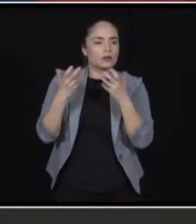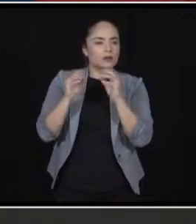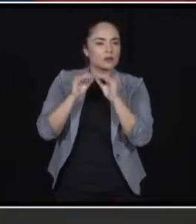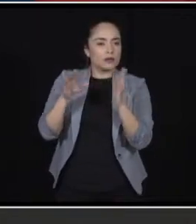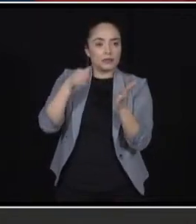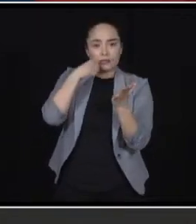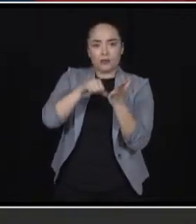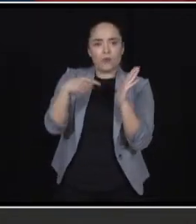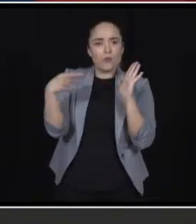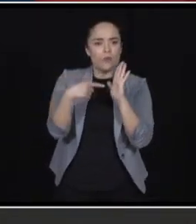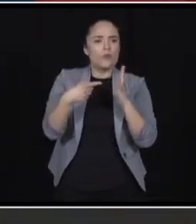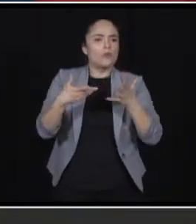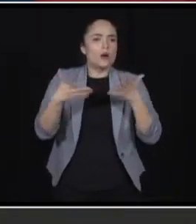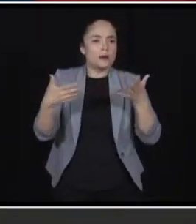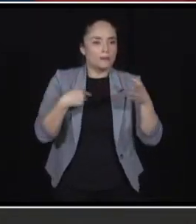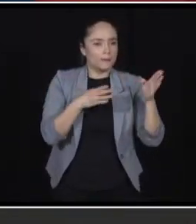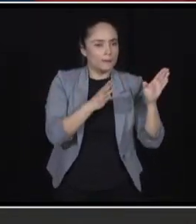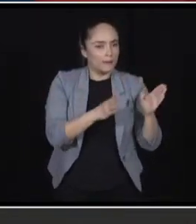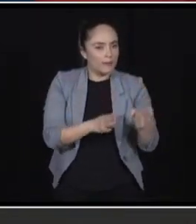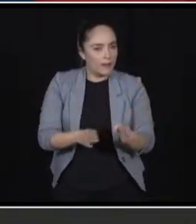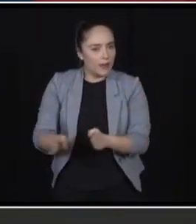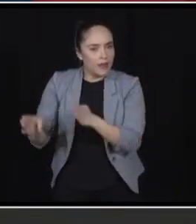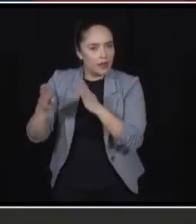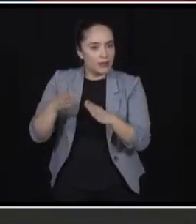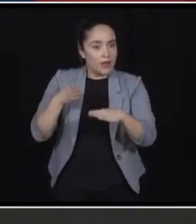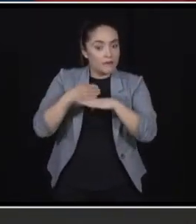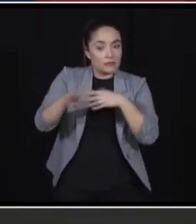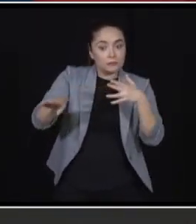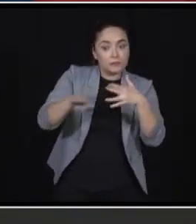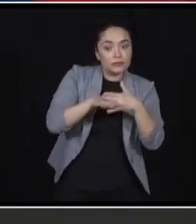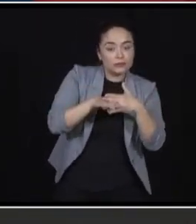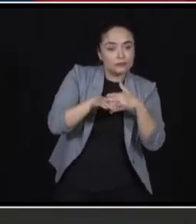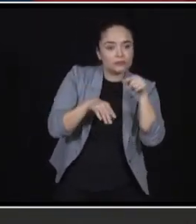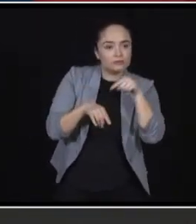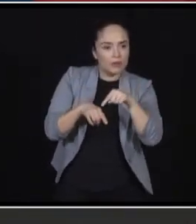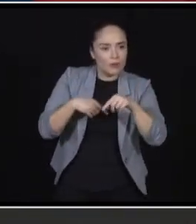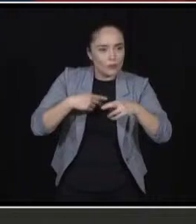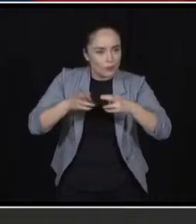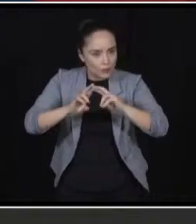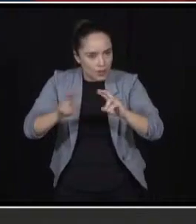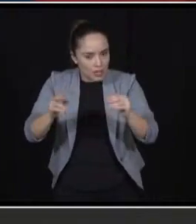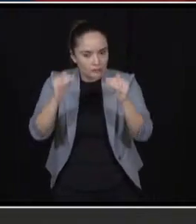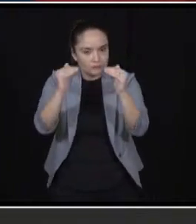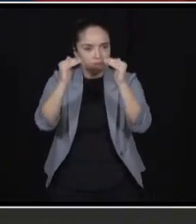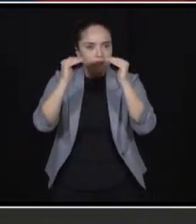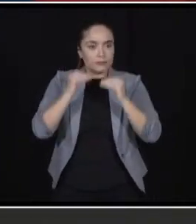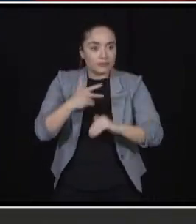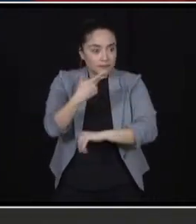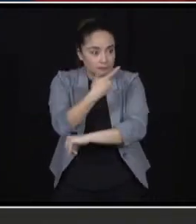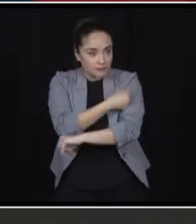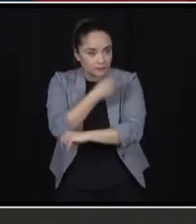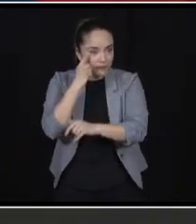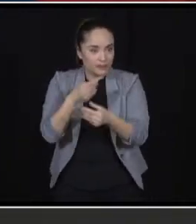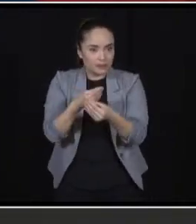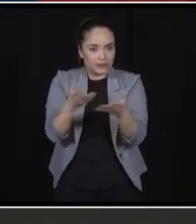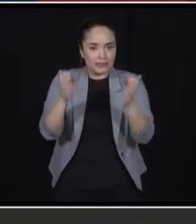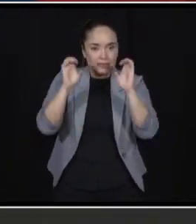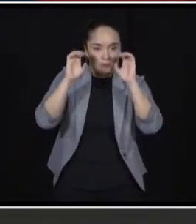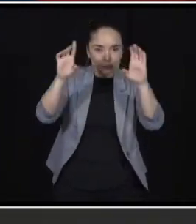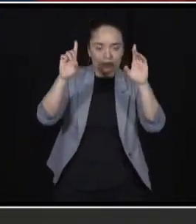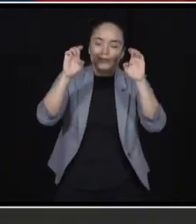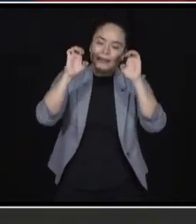We communicated accelerated access to vaccines for special education workers and education workers in hotspots. We communicated a plan that spoke